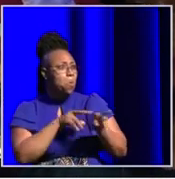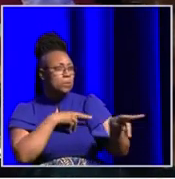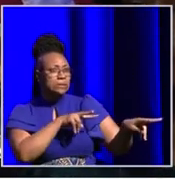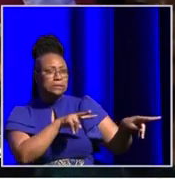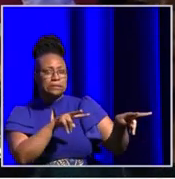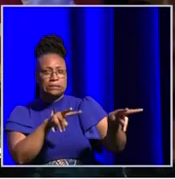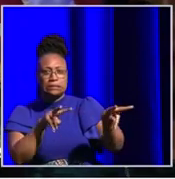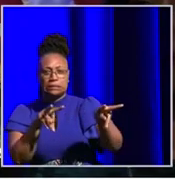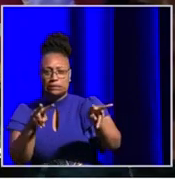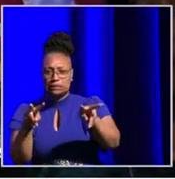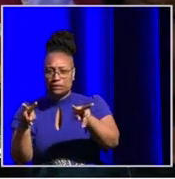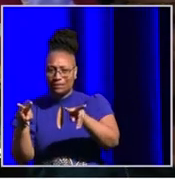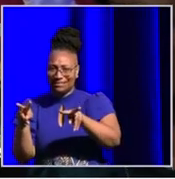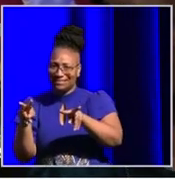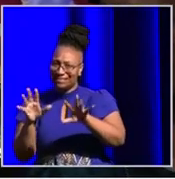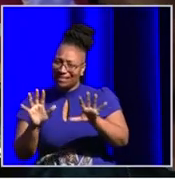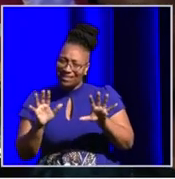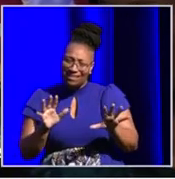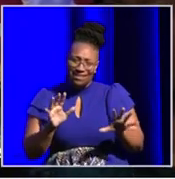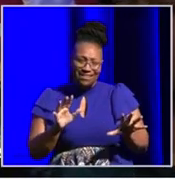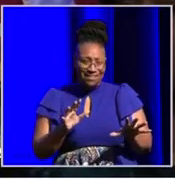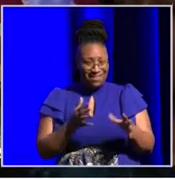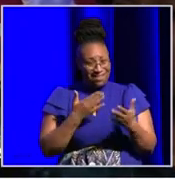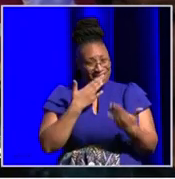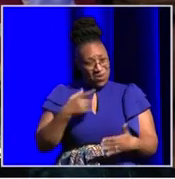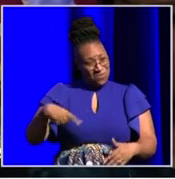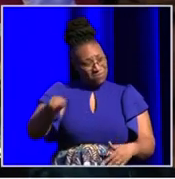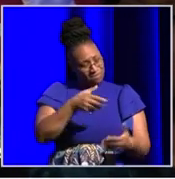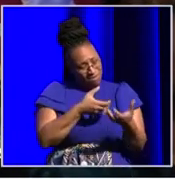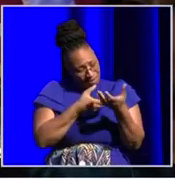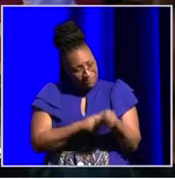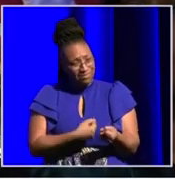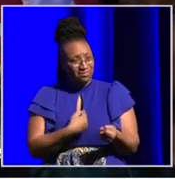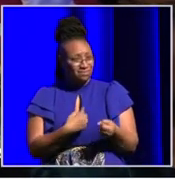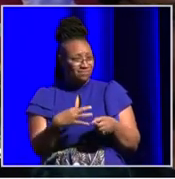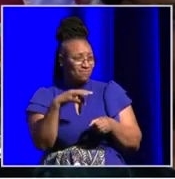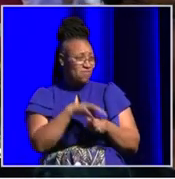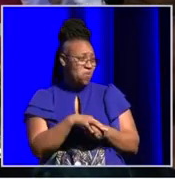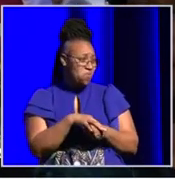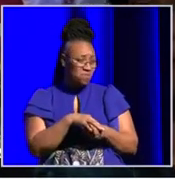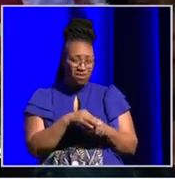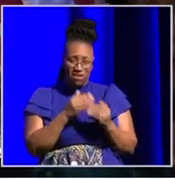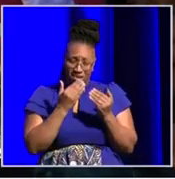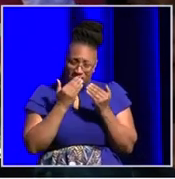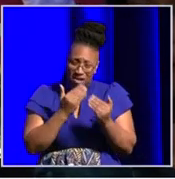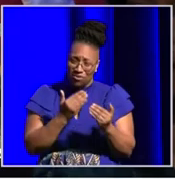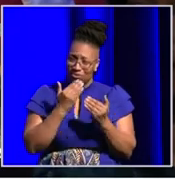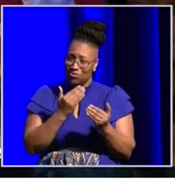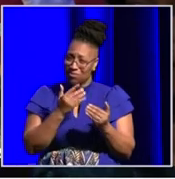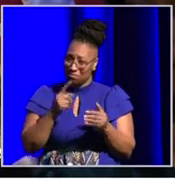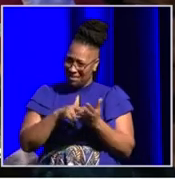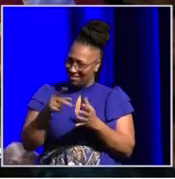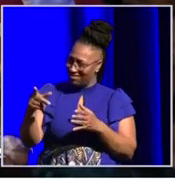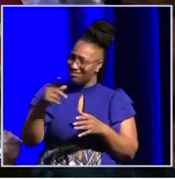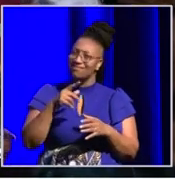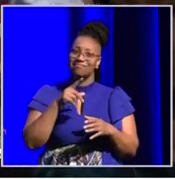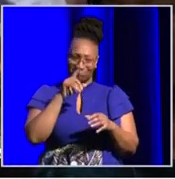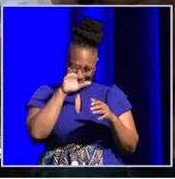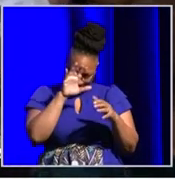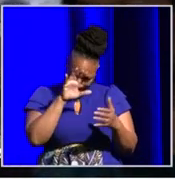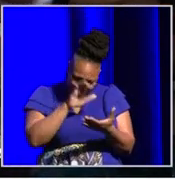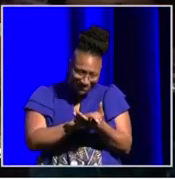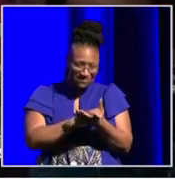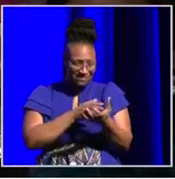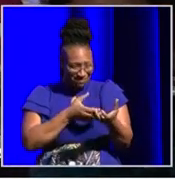for having confidence in me. During my next 4 years, I'm committed to responding to the concerns of our